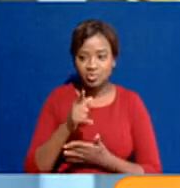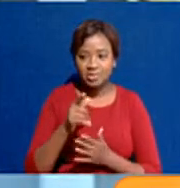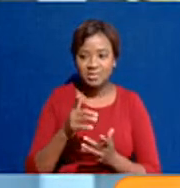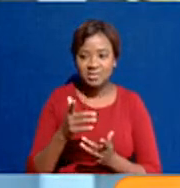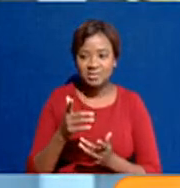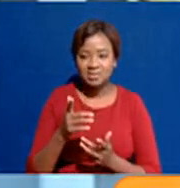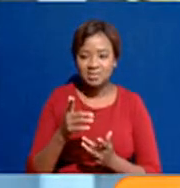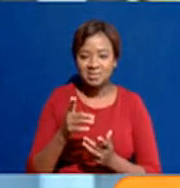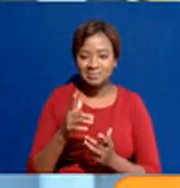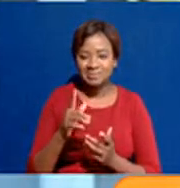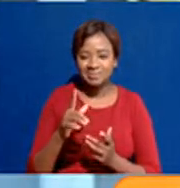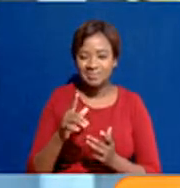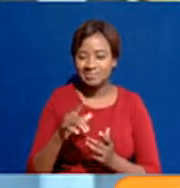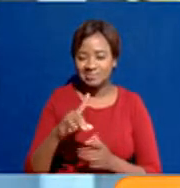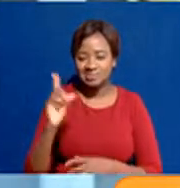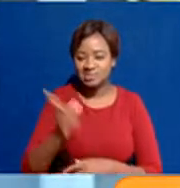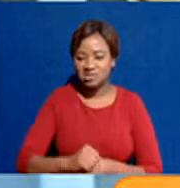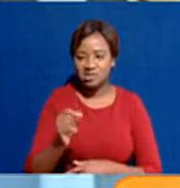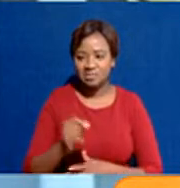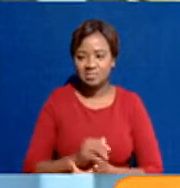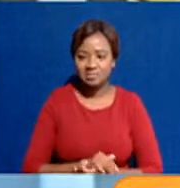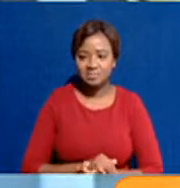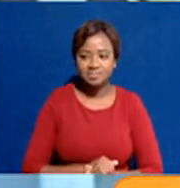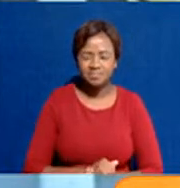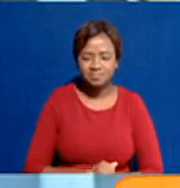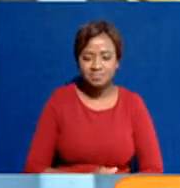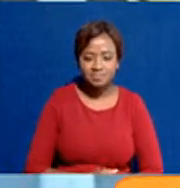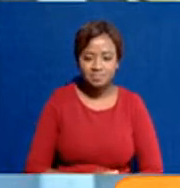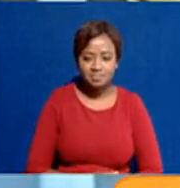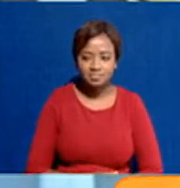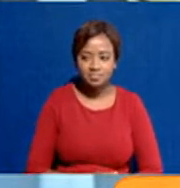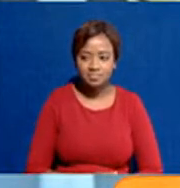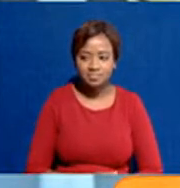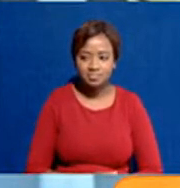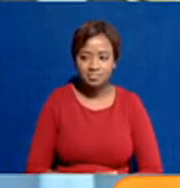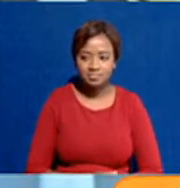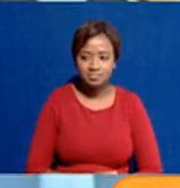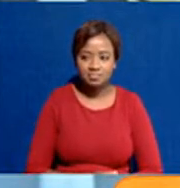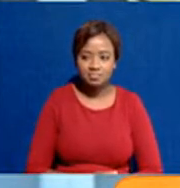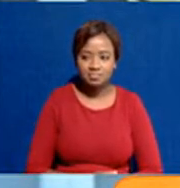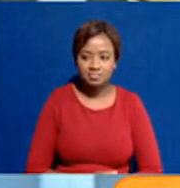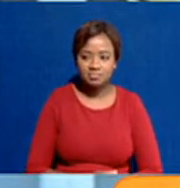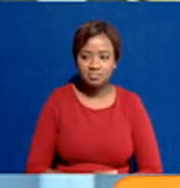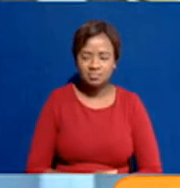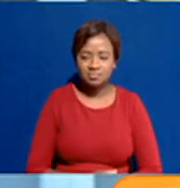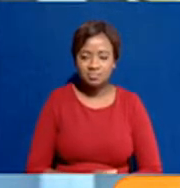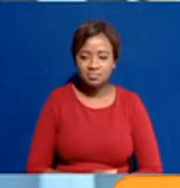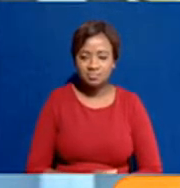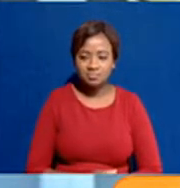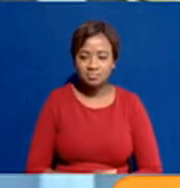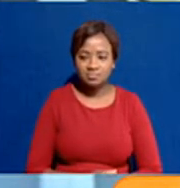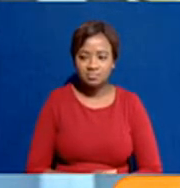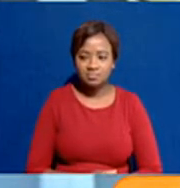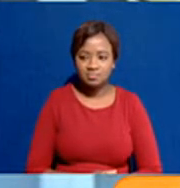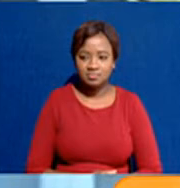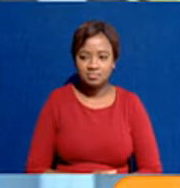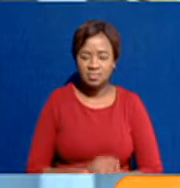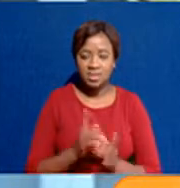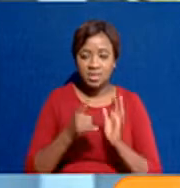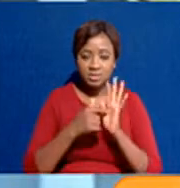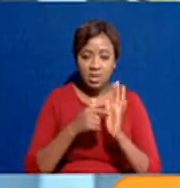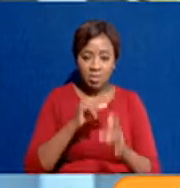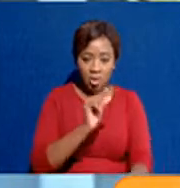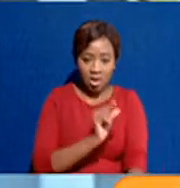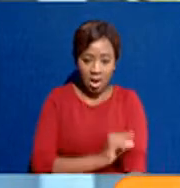a level lower and a lot lower than some of our peers, like Ghana, Nigeria. They're playing at a